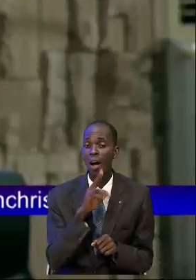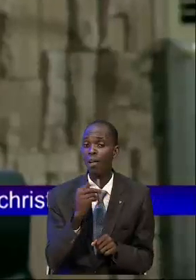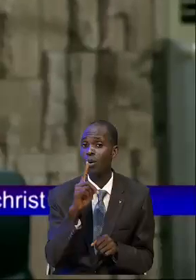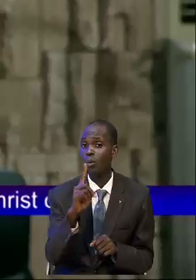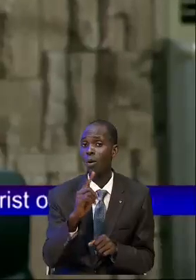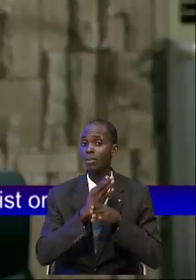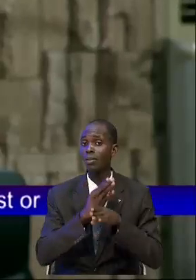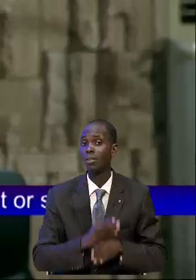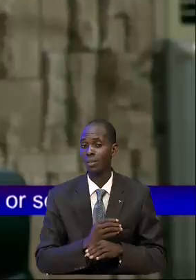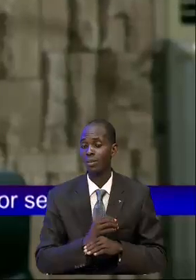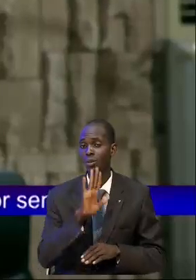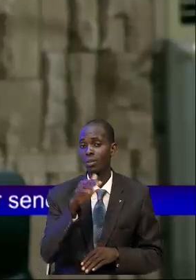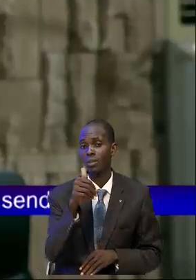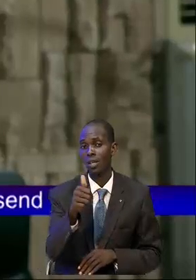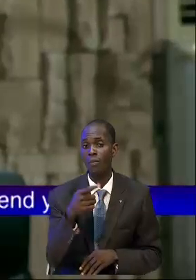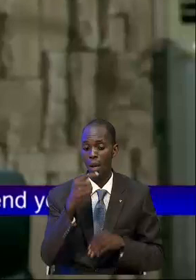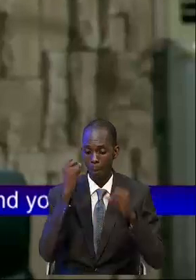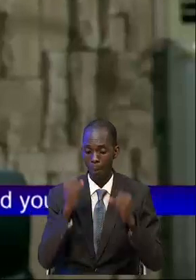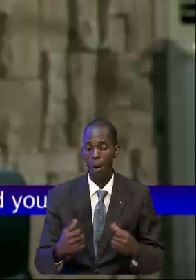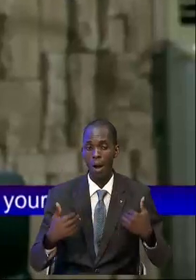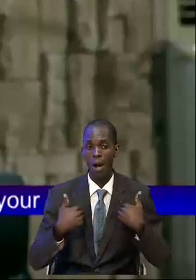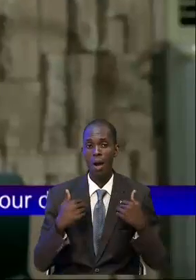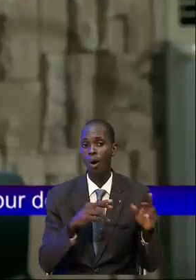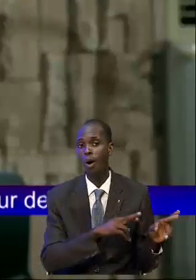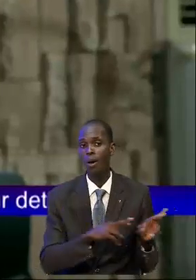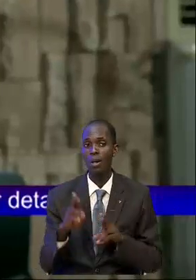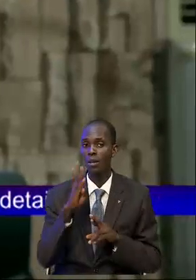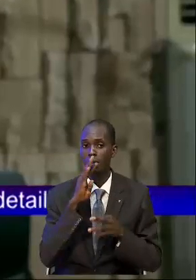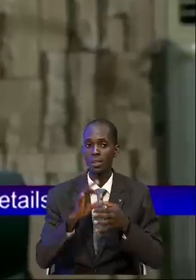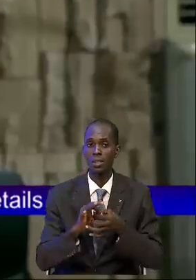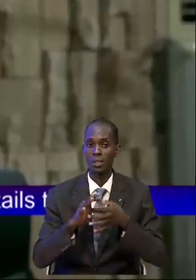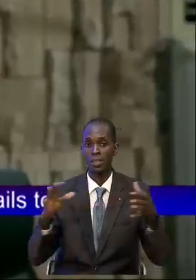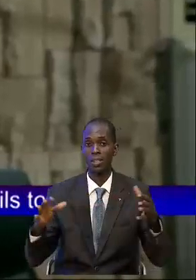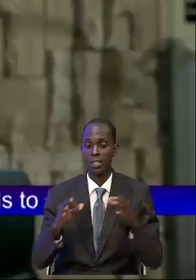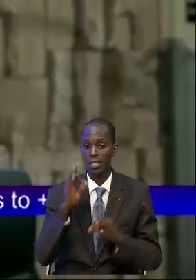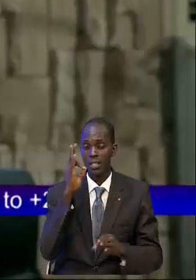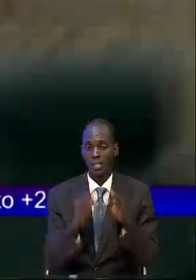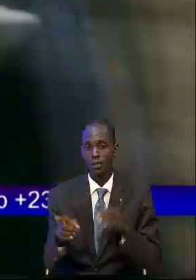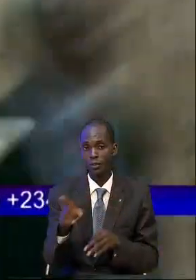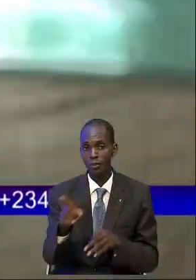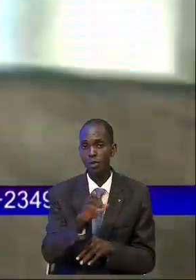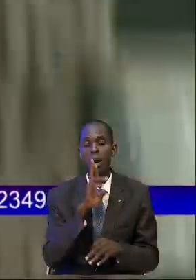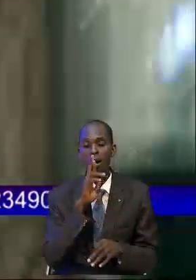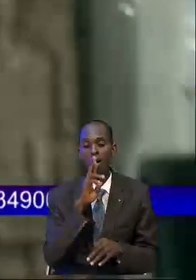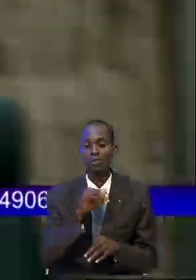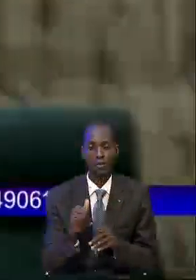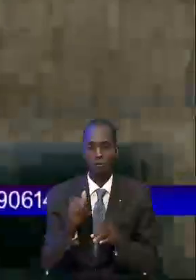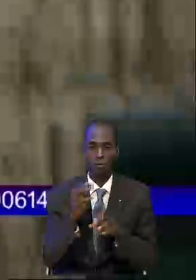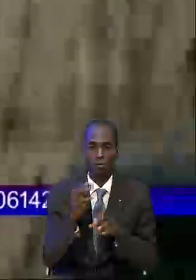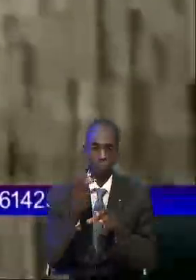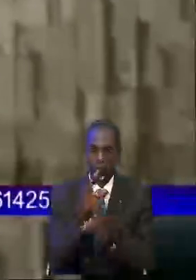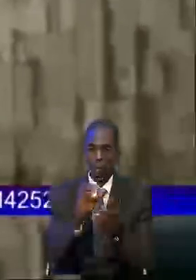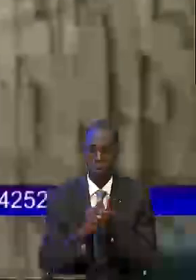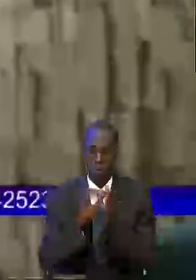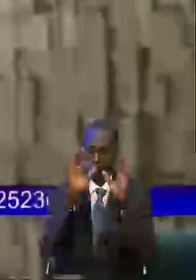Anywhere you are the one holding yourself. The power has been released. If you are not rising up